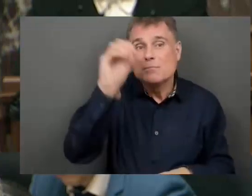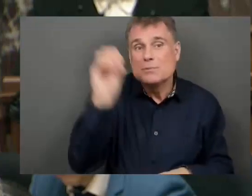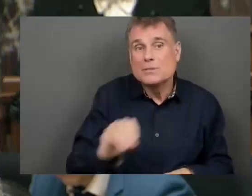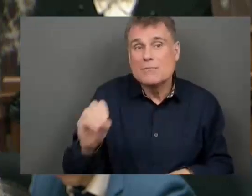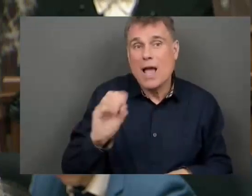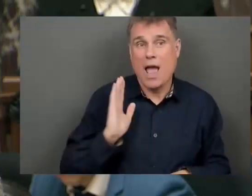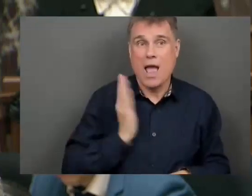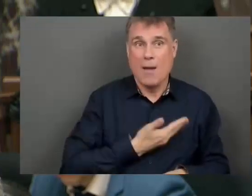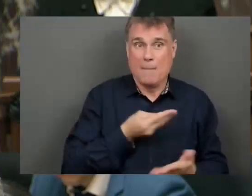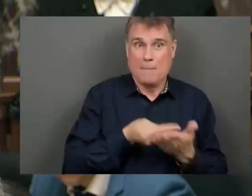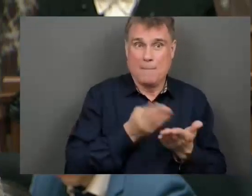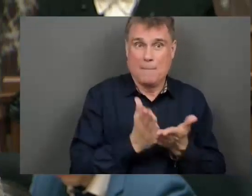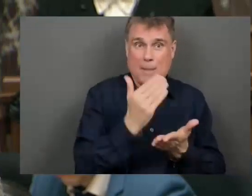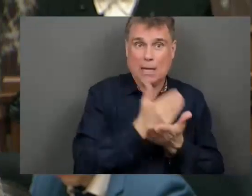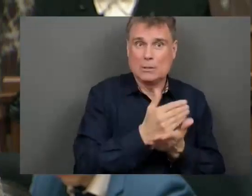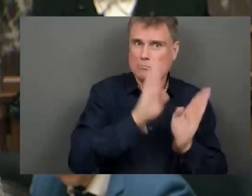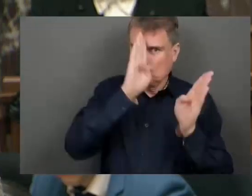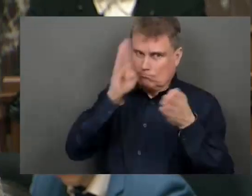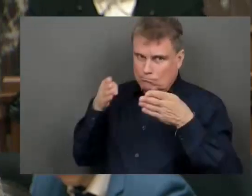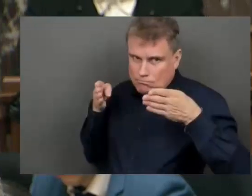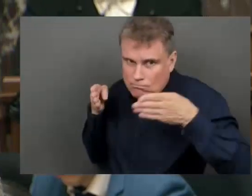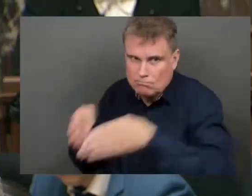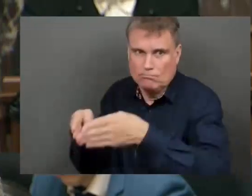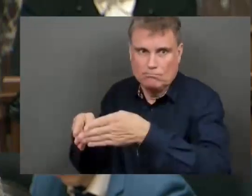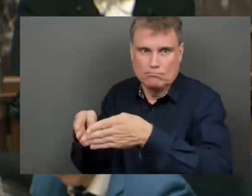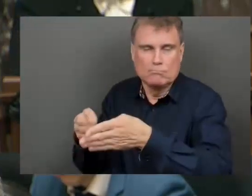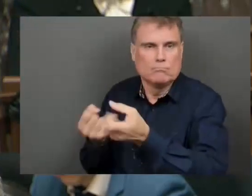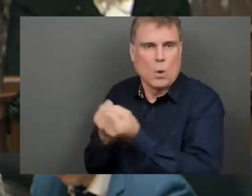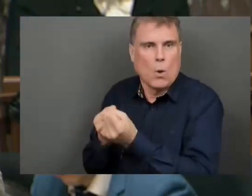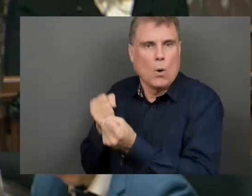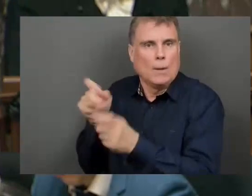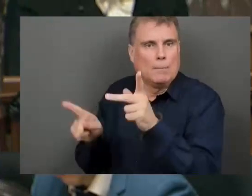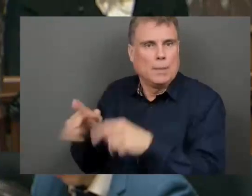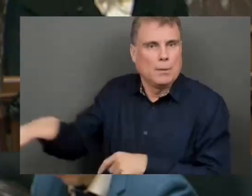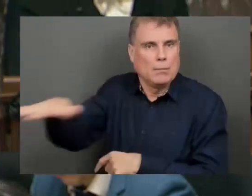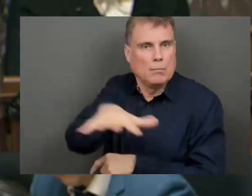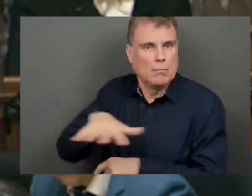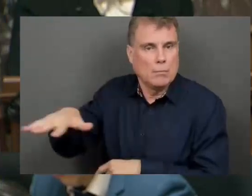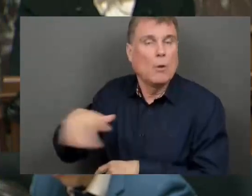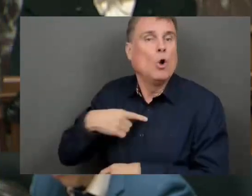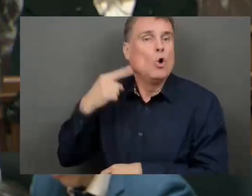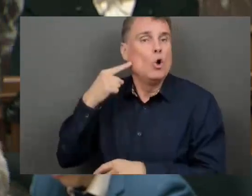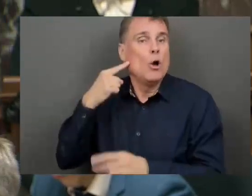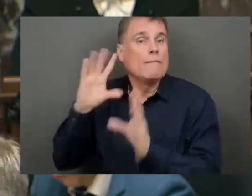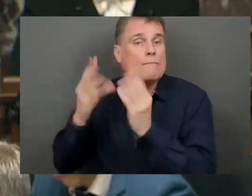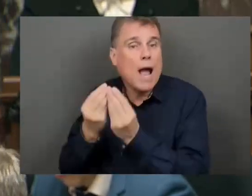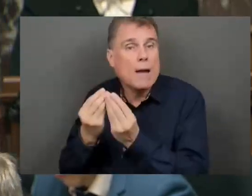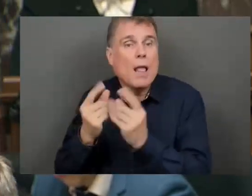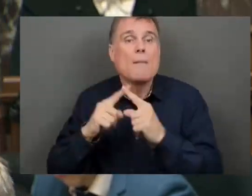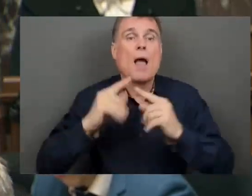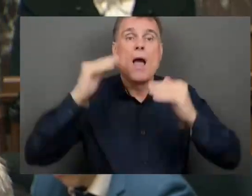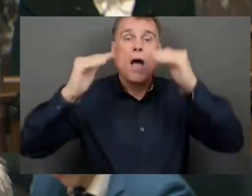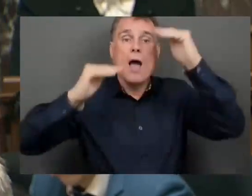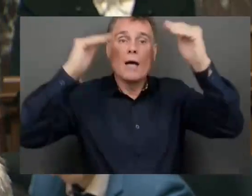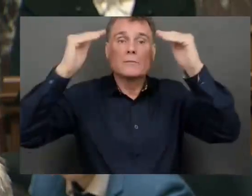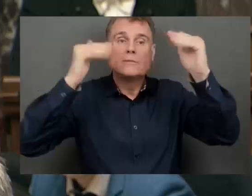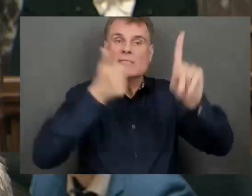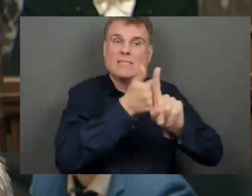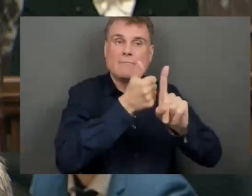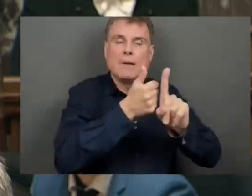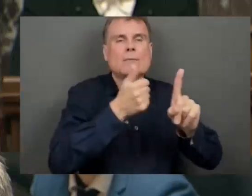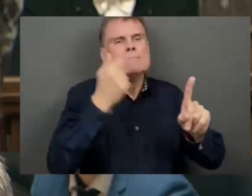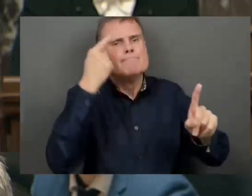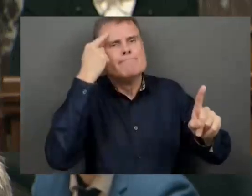hear from families and adults with developmental disabilities that they need more support. And that's why, again, this year's